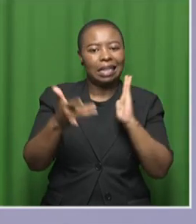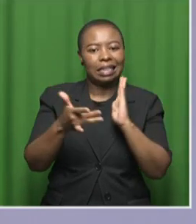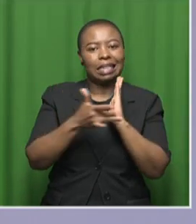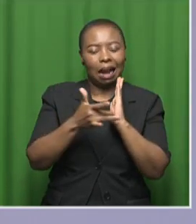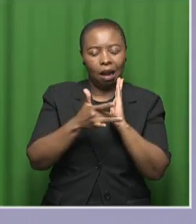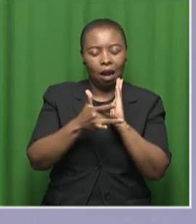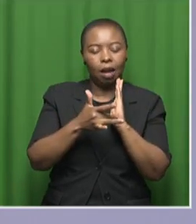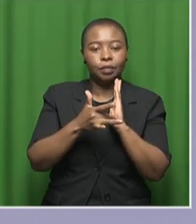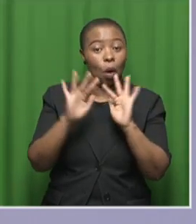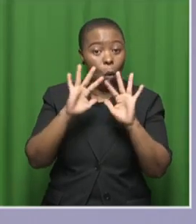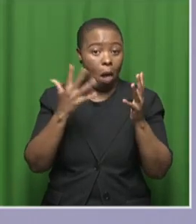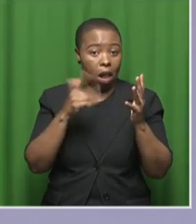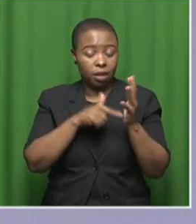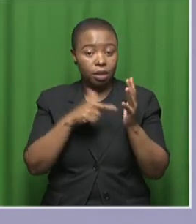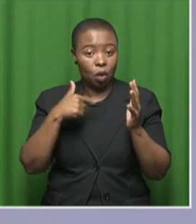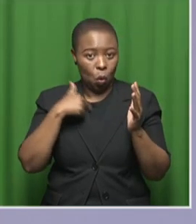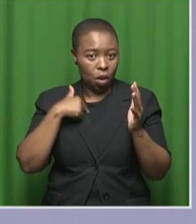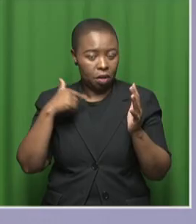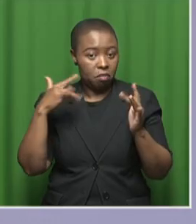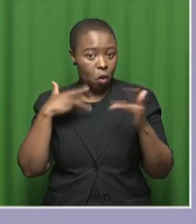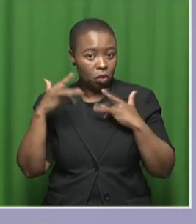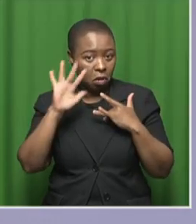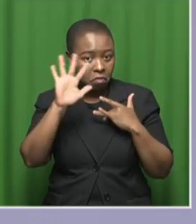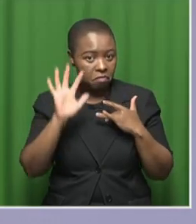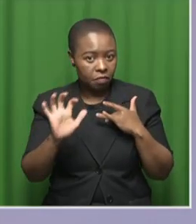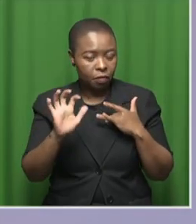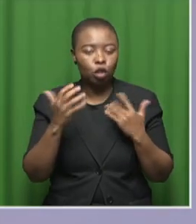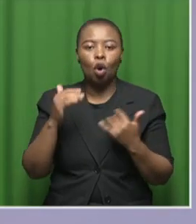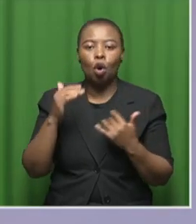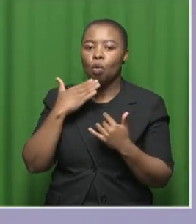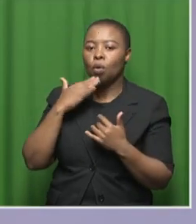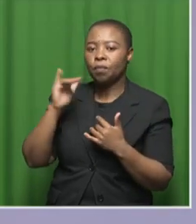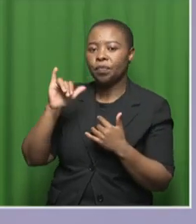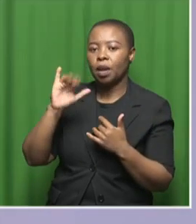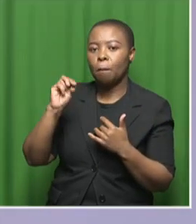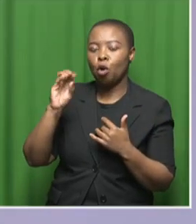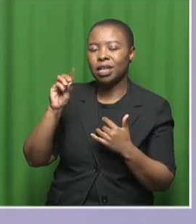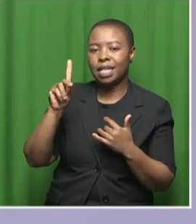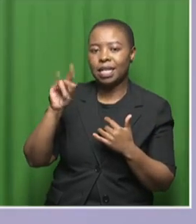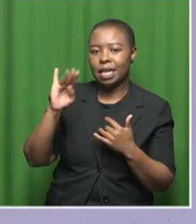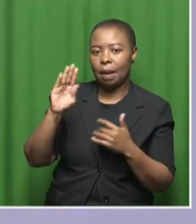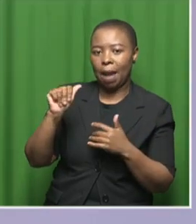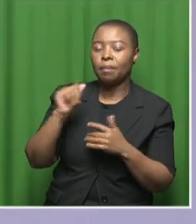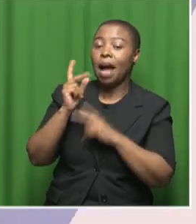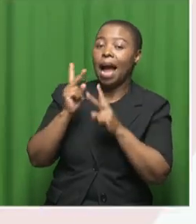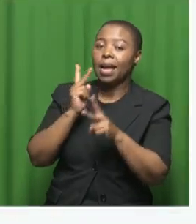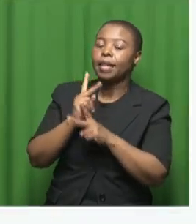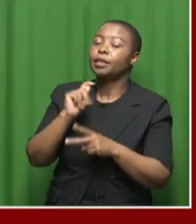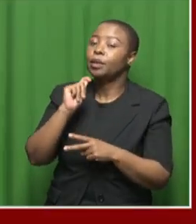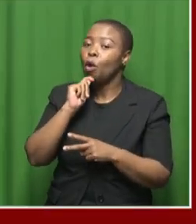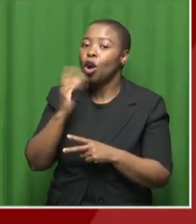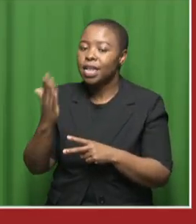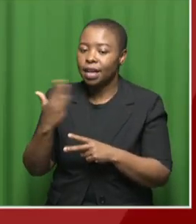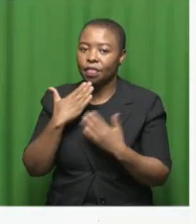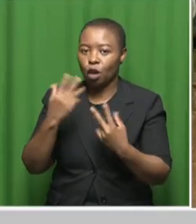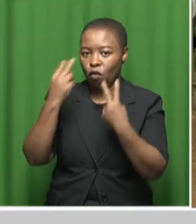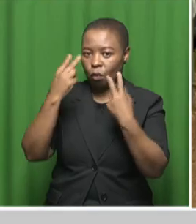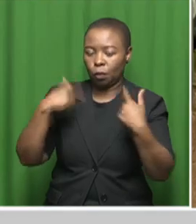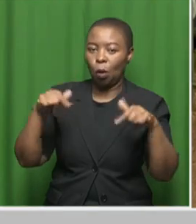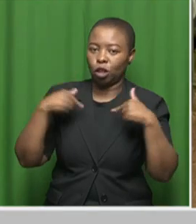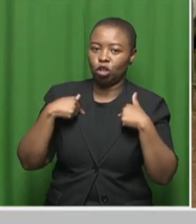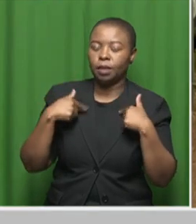We Be Concerned? Let's now cross back to SABC News reporter Ishmael Modiba for more. Very good morning to you again, Ishmael. Thanks indeed for staying with us. And